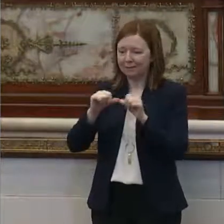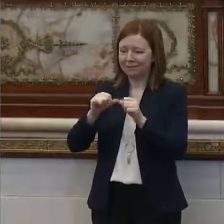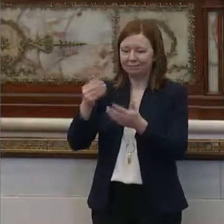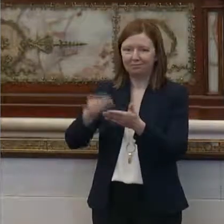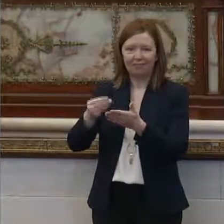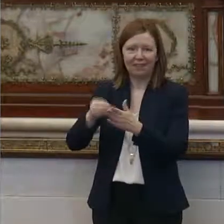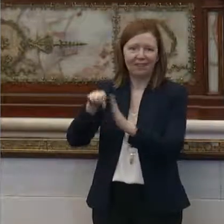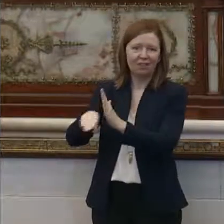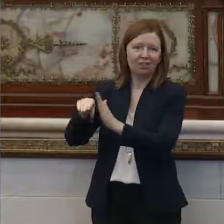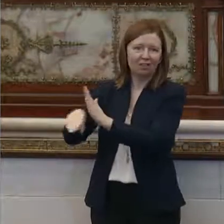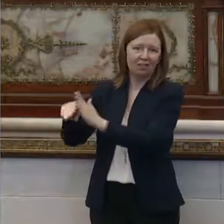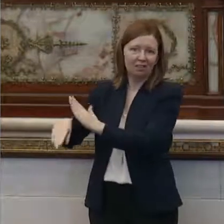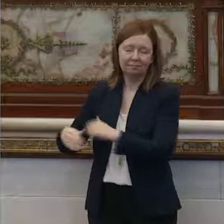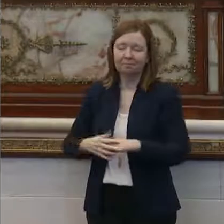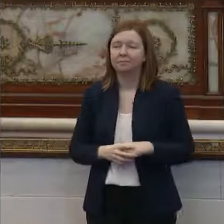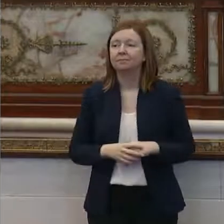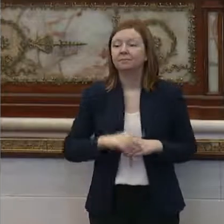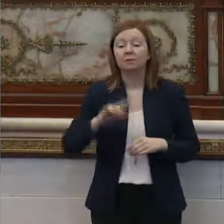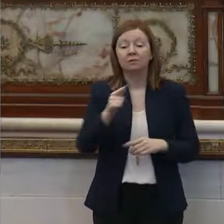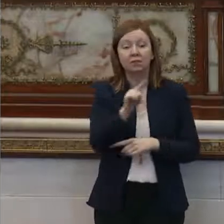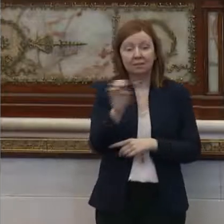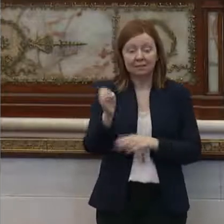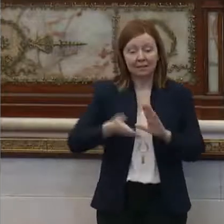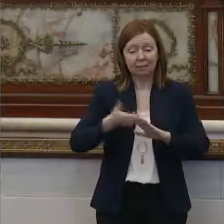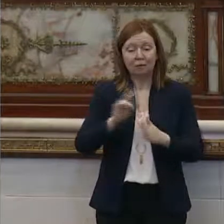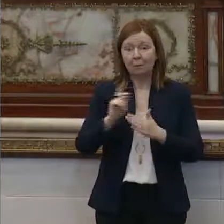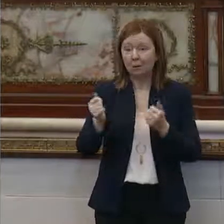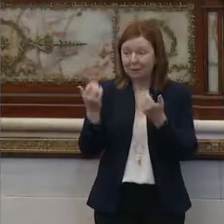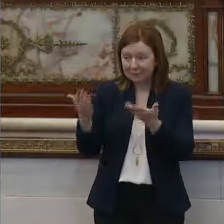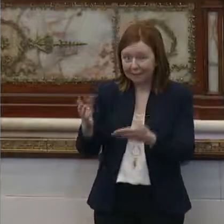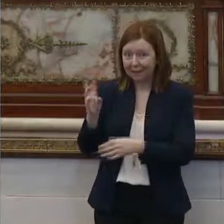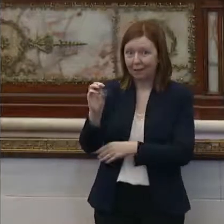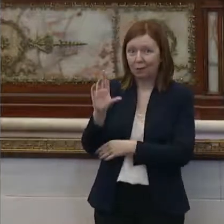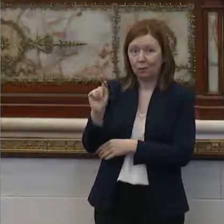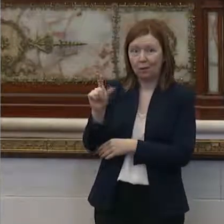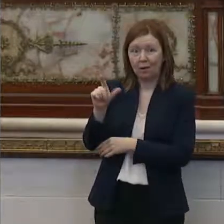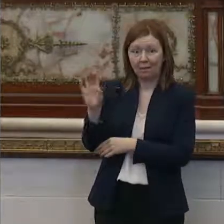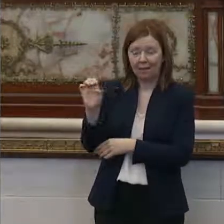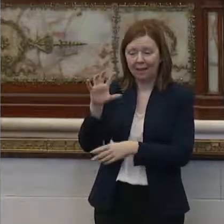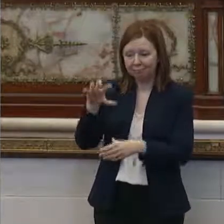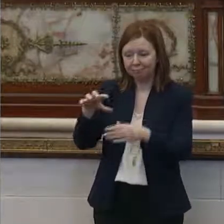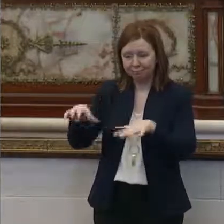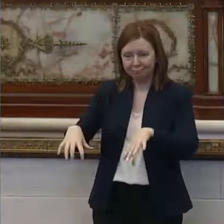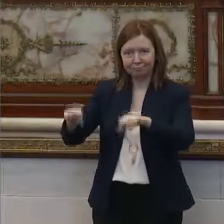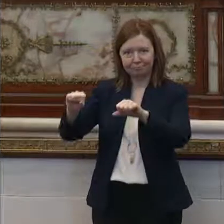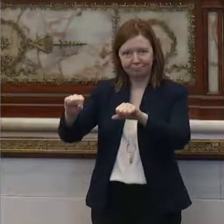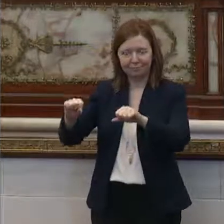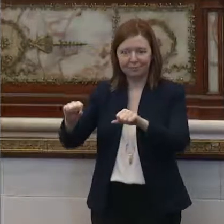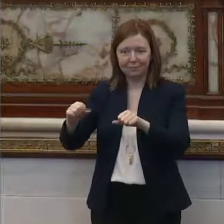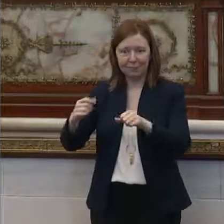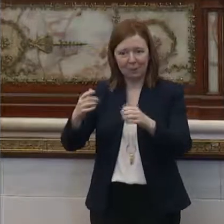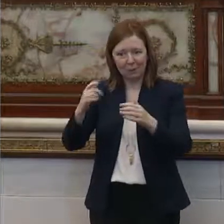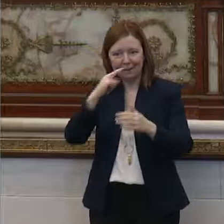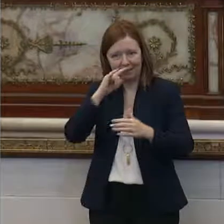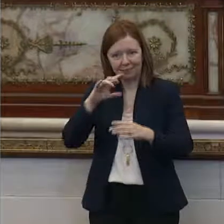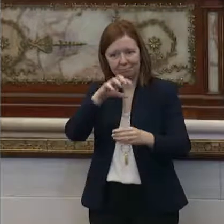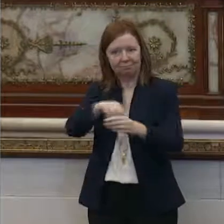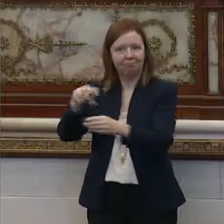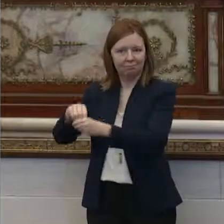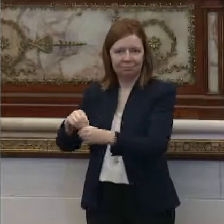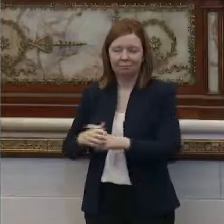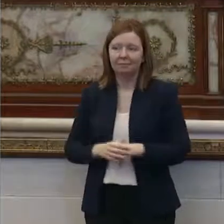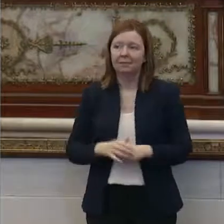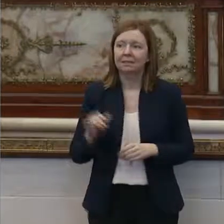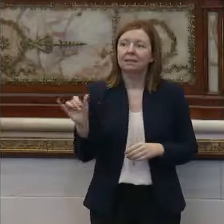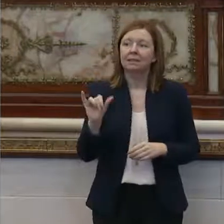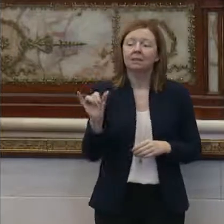financial loser. First Tee ran programs at Walnut Lane and stepped in so that our kids were not abandoned. Similar to John F. Byrne